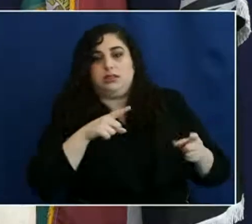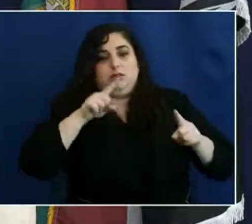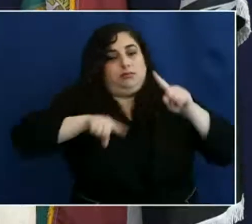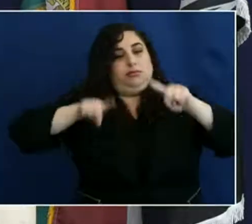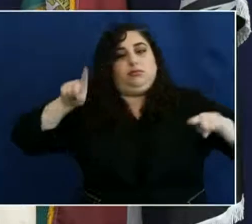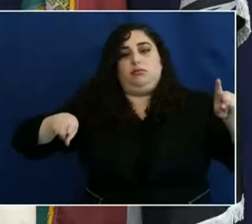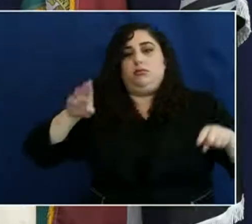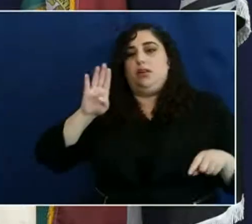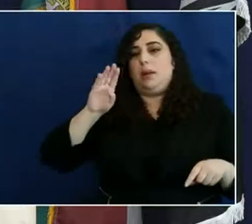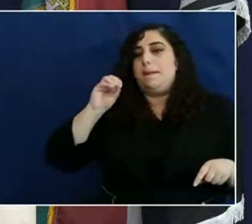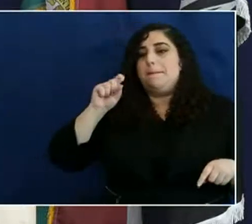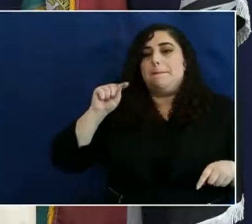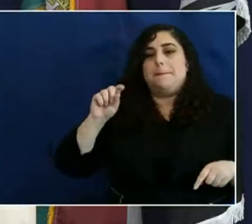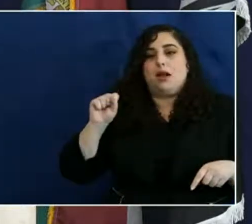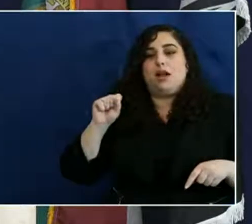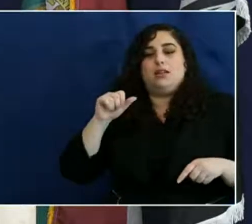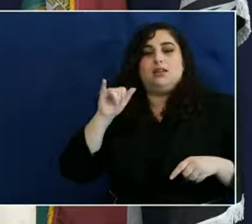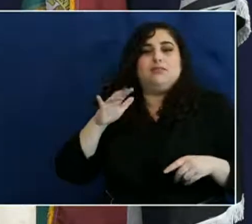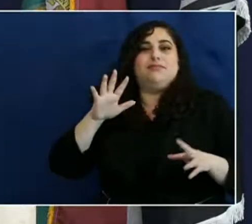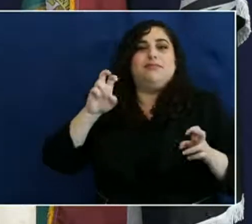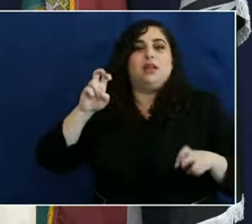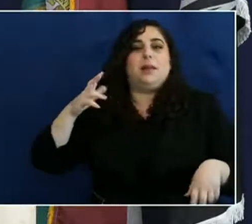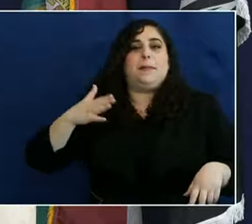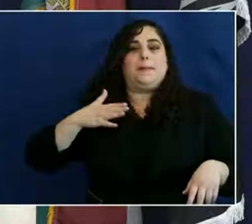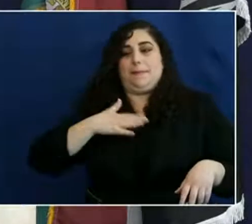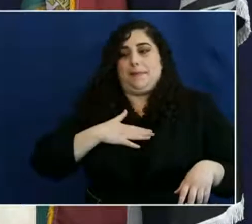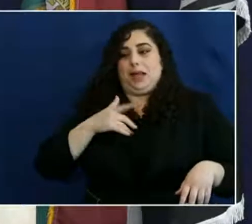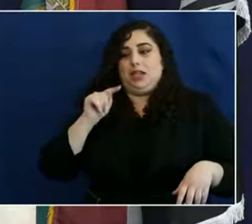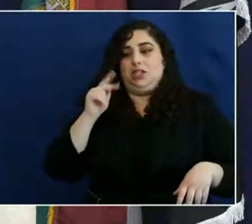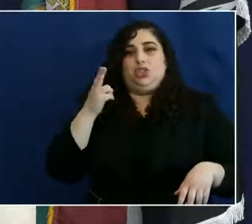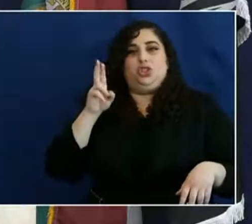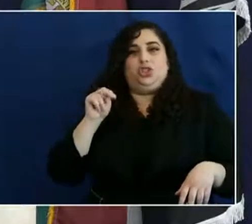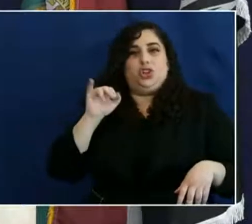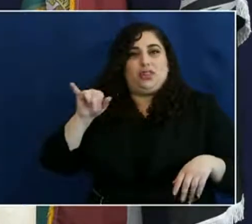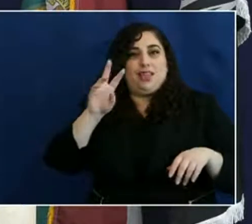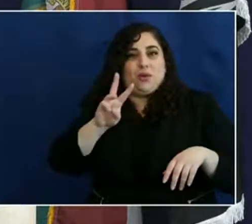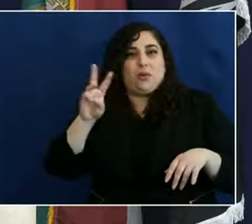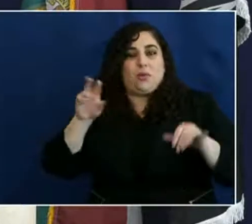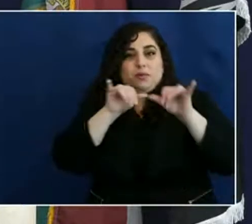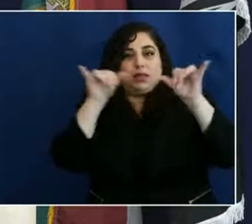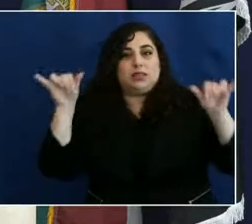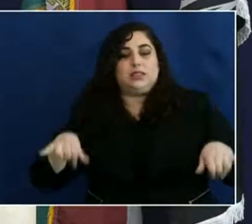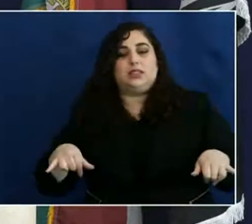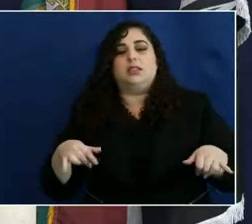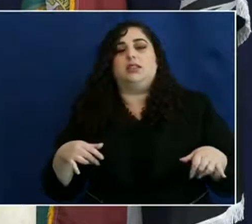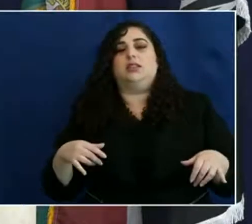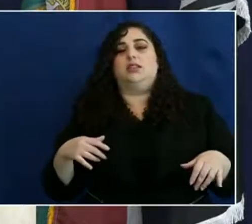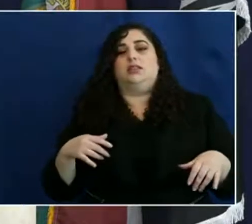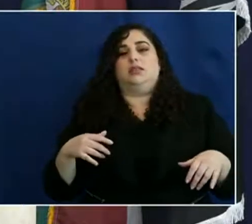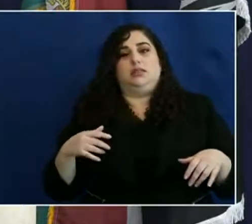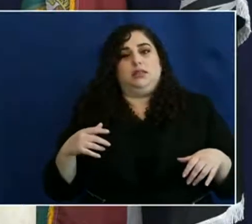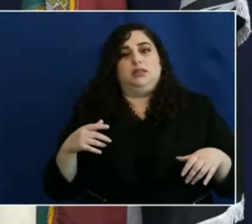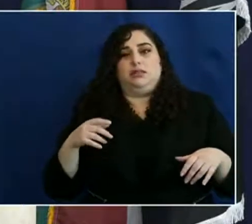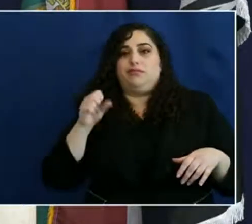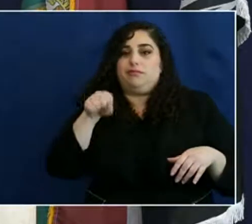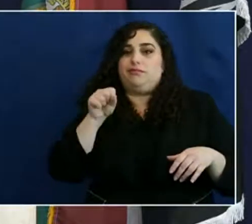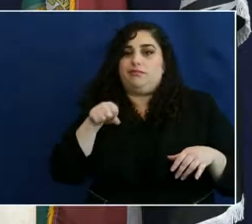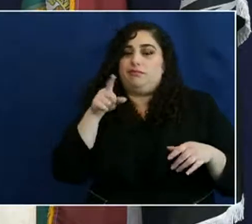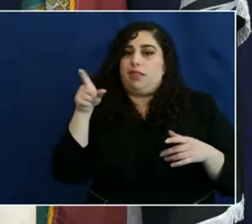MyTurn system to scan for sites. So if there was a change in the MyTurn system in terms of their ability to look into that,